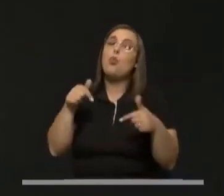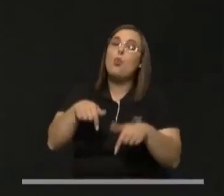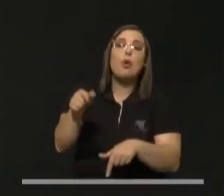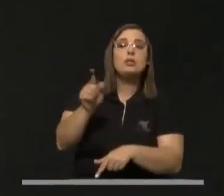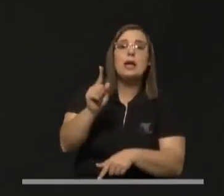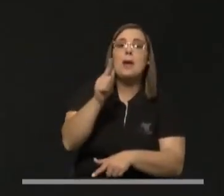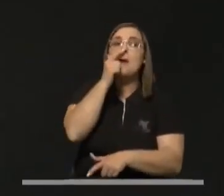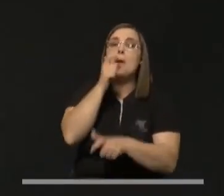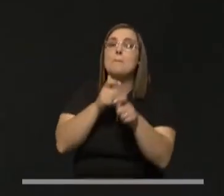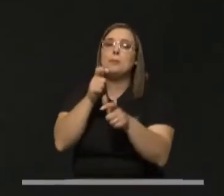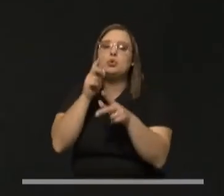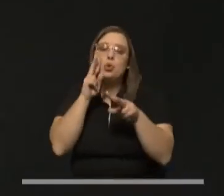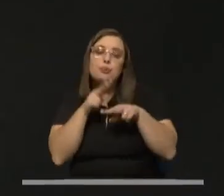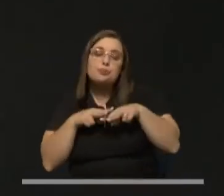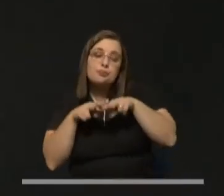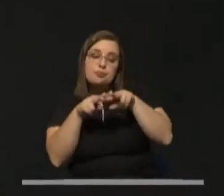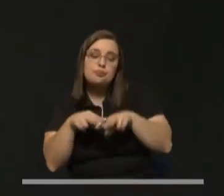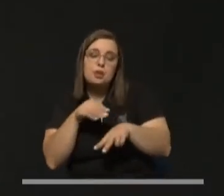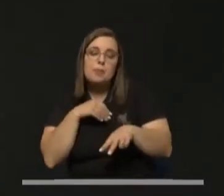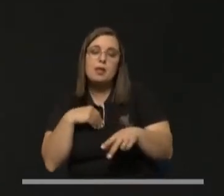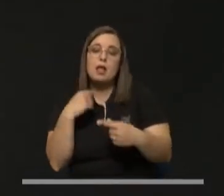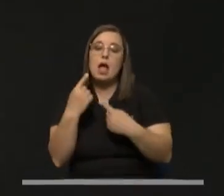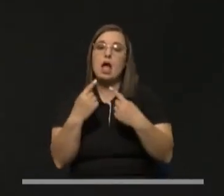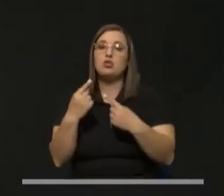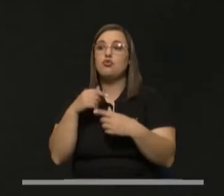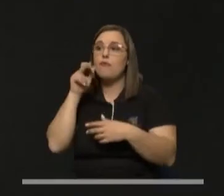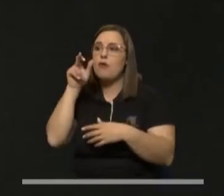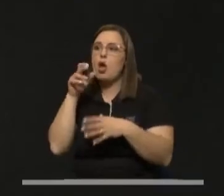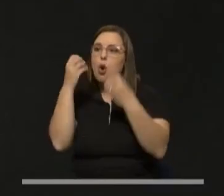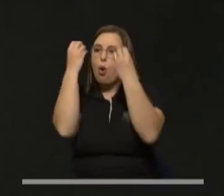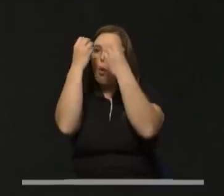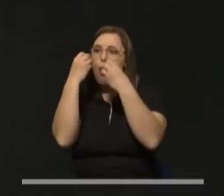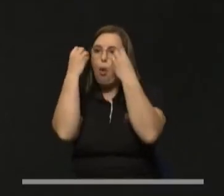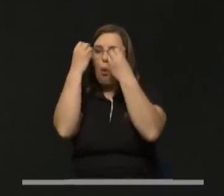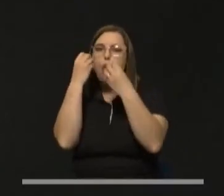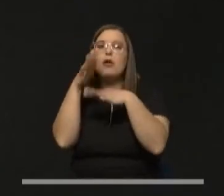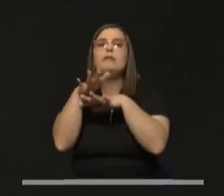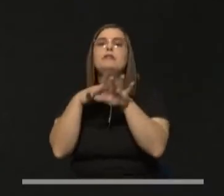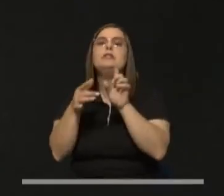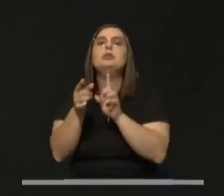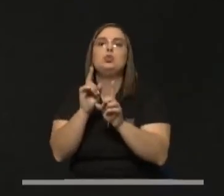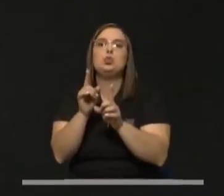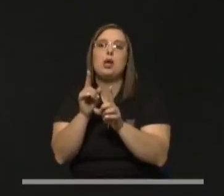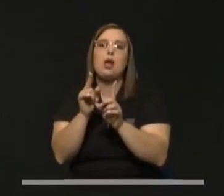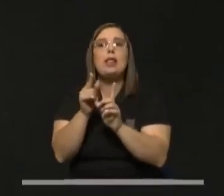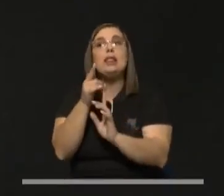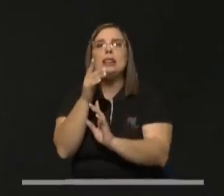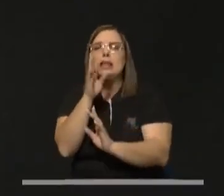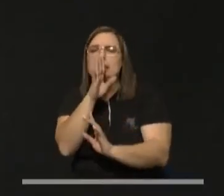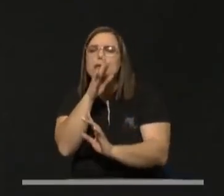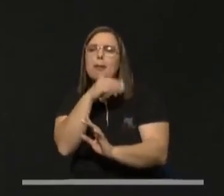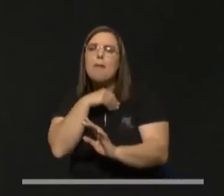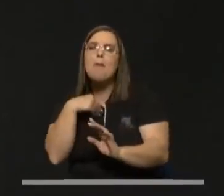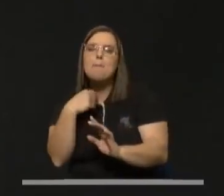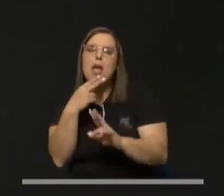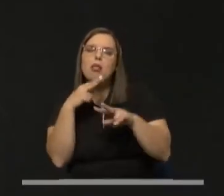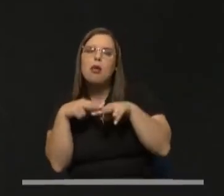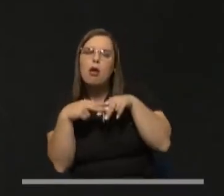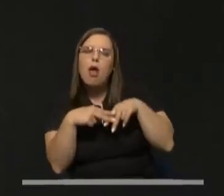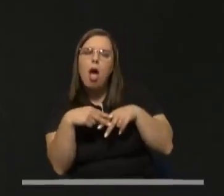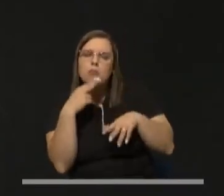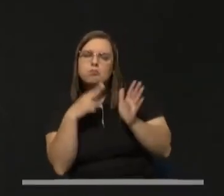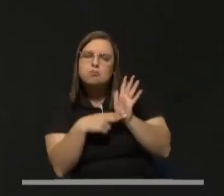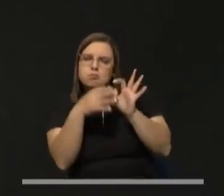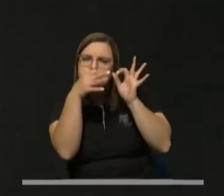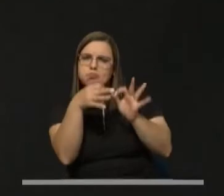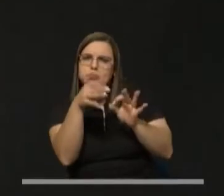pharmacy, and nowadays people go to the doctor, he makes a diagnosis, and then they go to people go home, go to